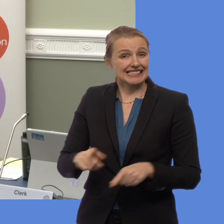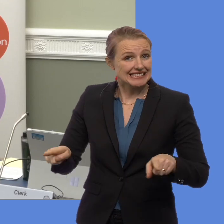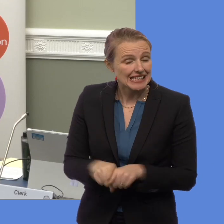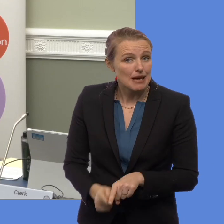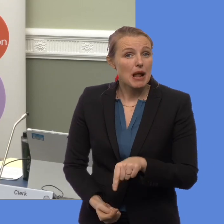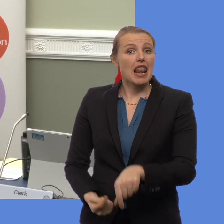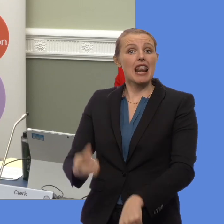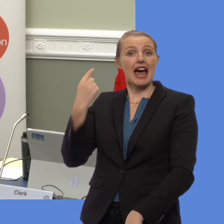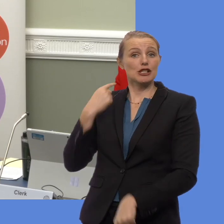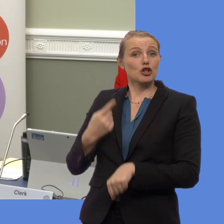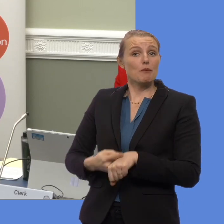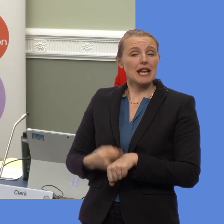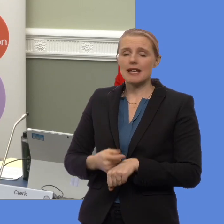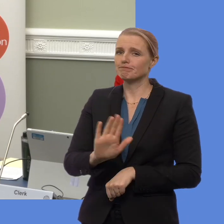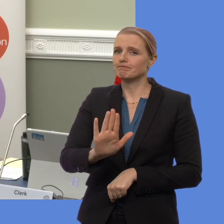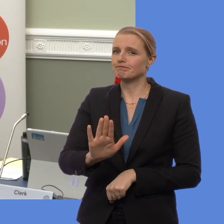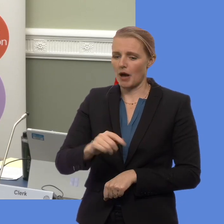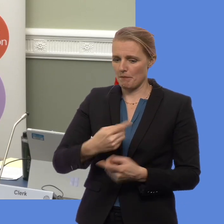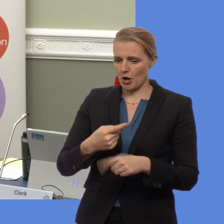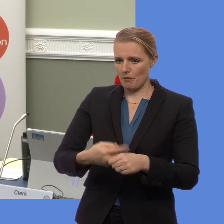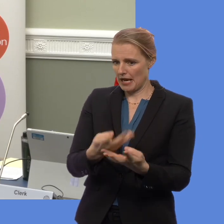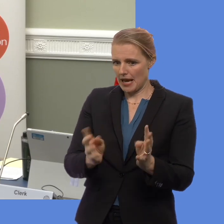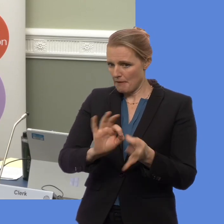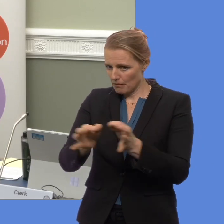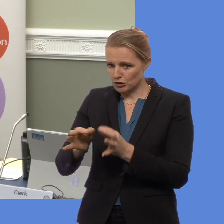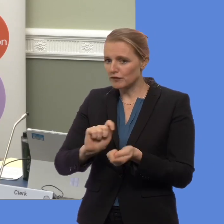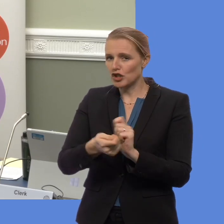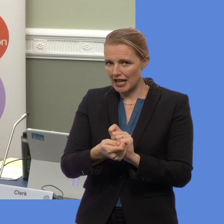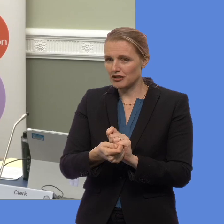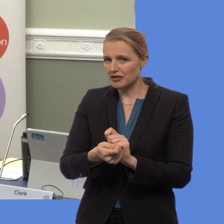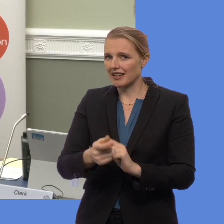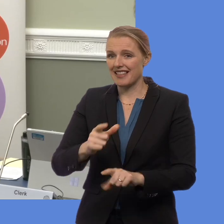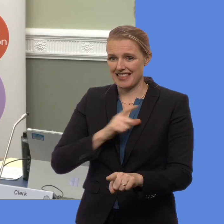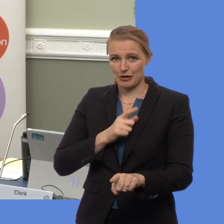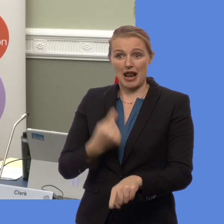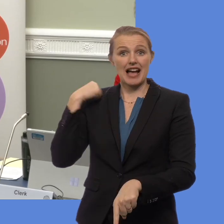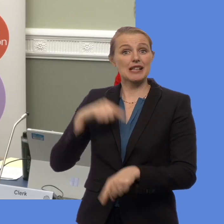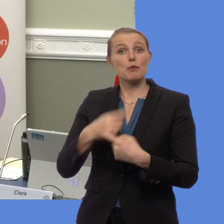may have set out a lot of background and preparations up until this point. So I think in that sense,